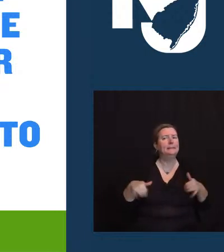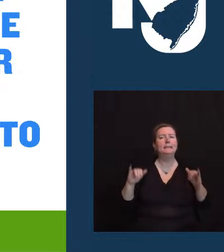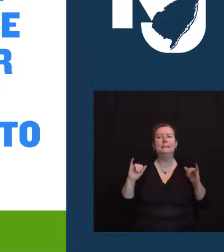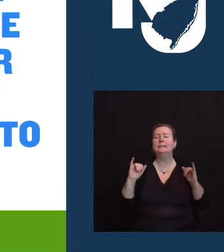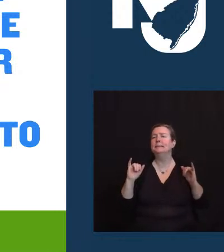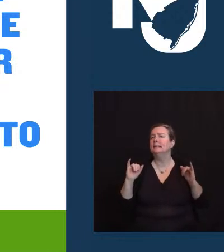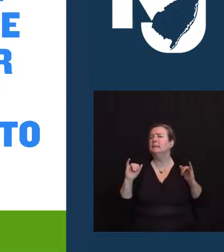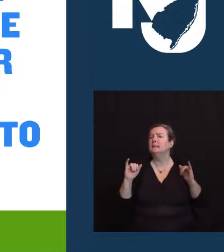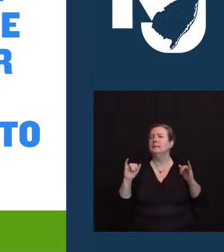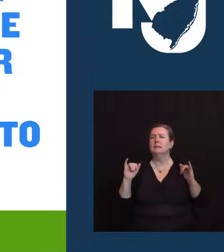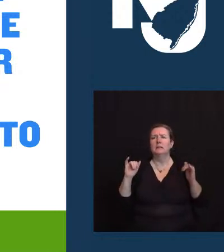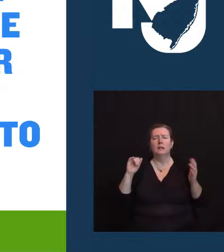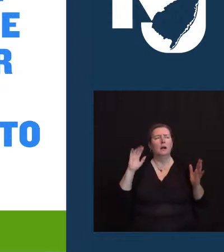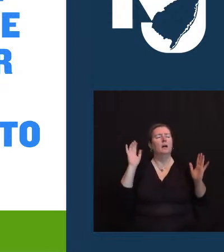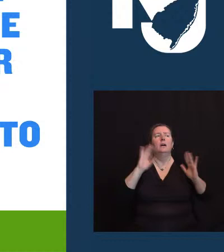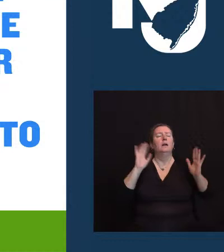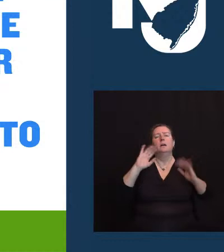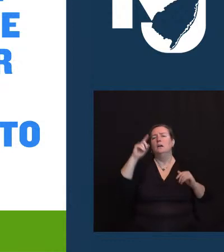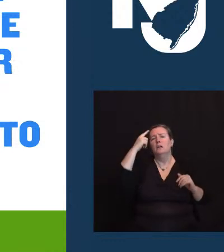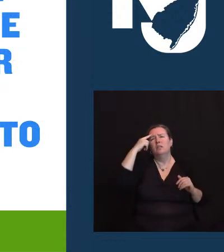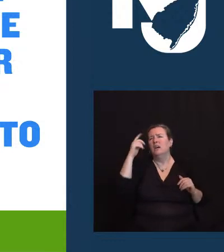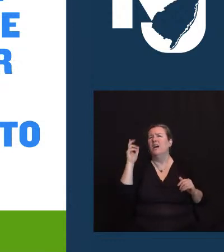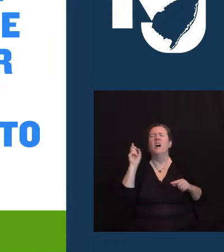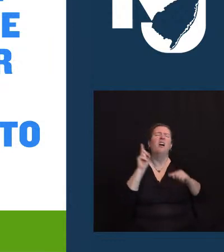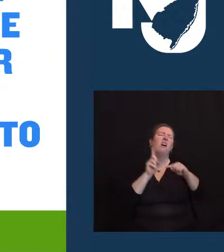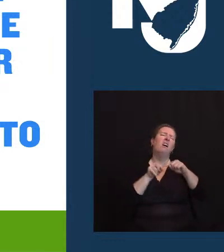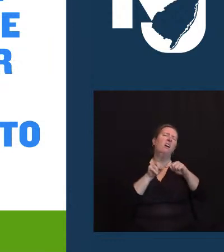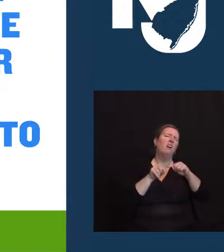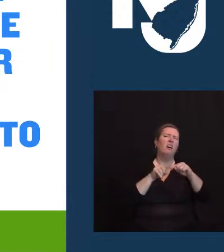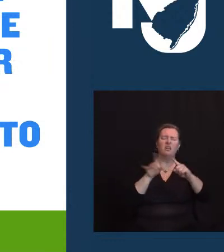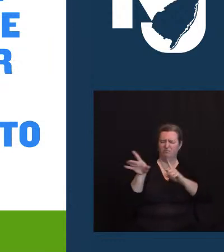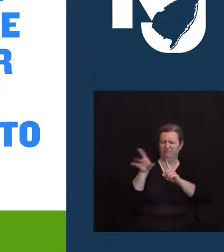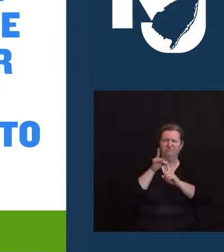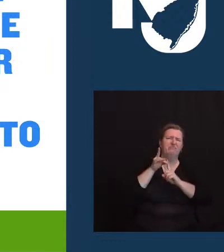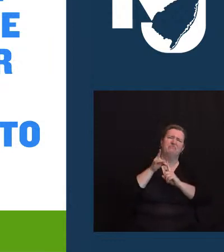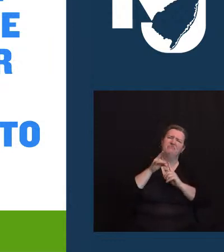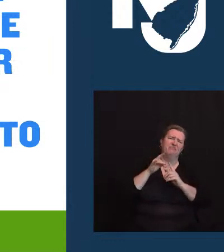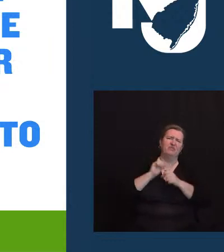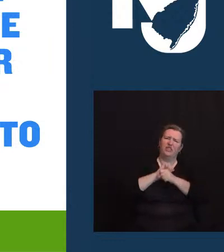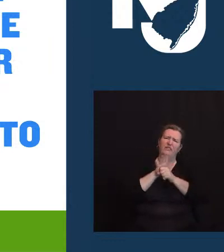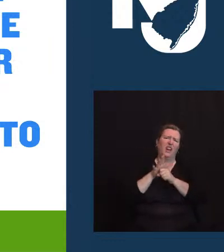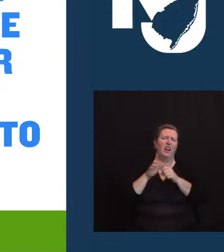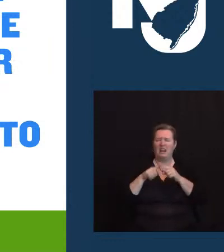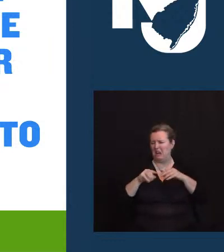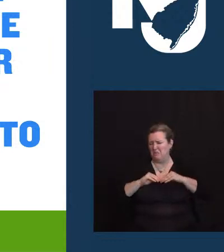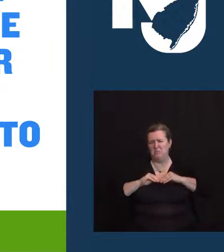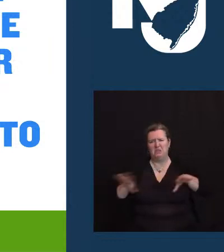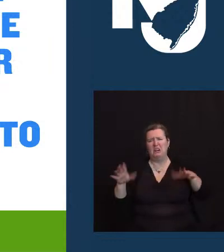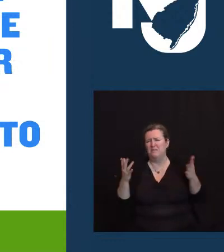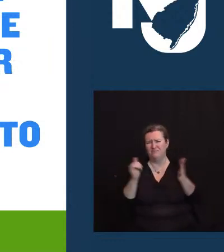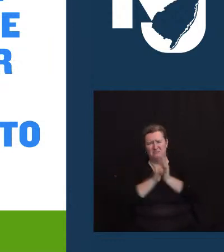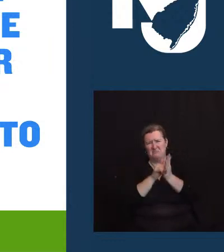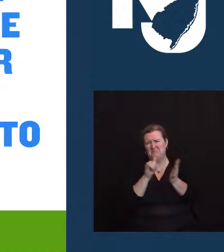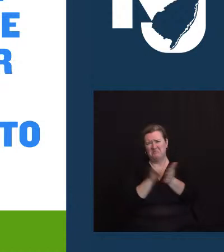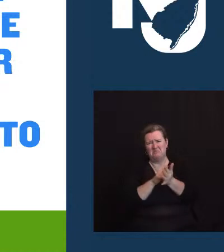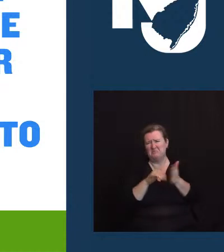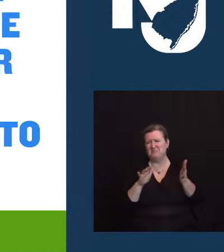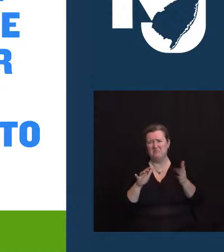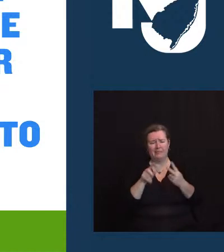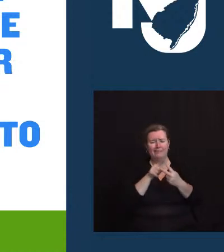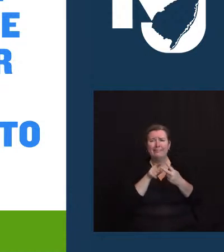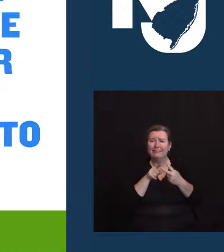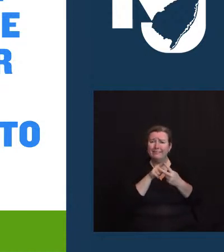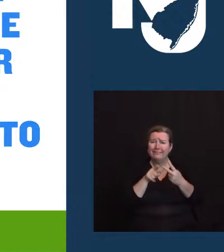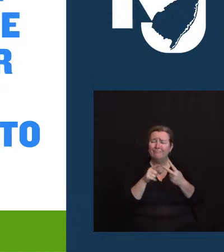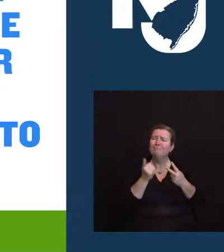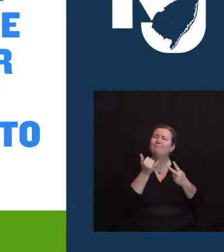grasp at the lie that kids can't get COVID or that they can't spread COVID. Neither of that is true. In Hillsborough